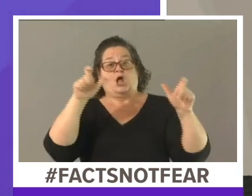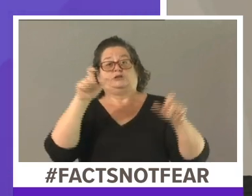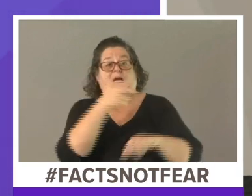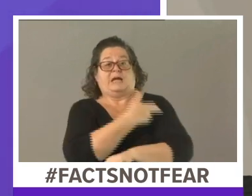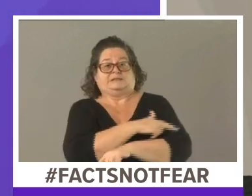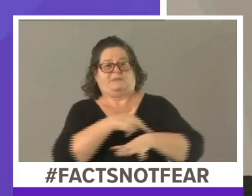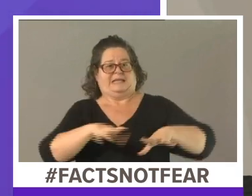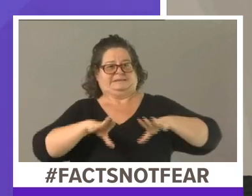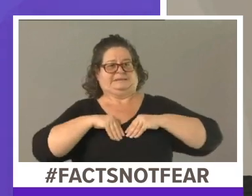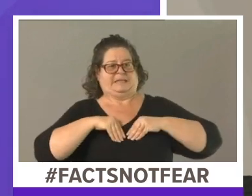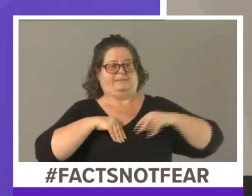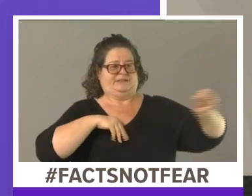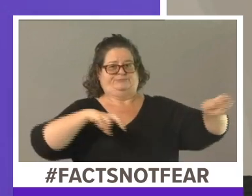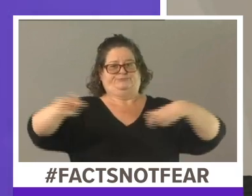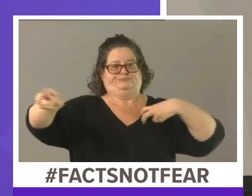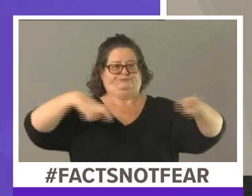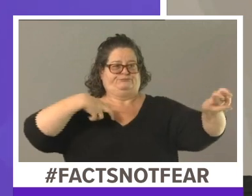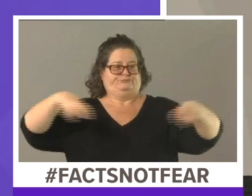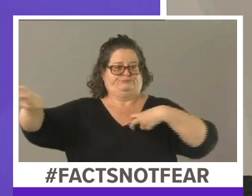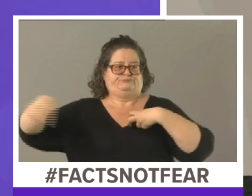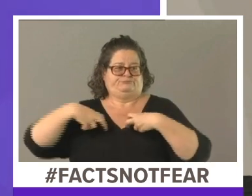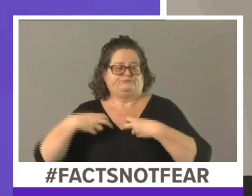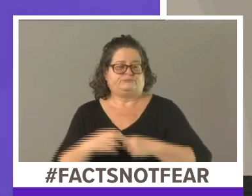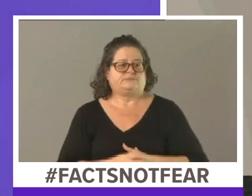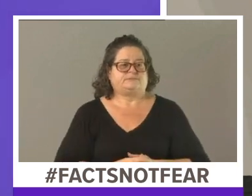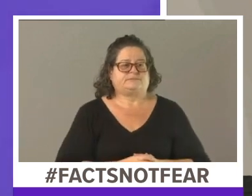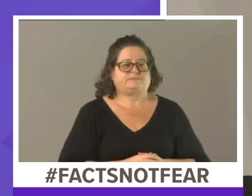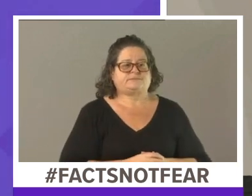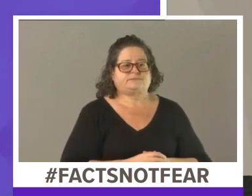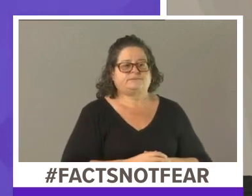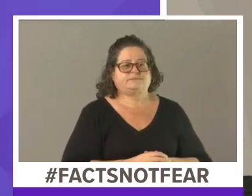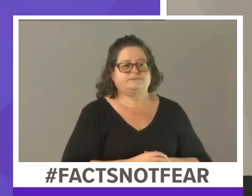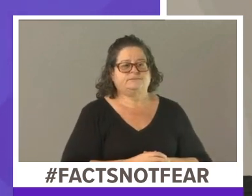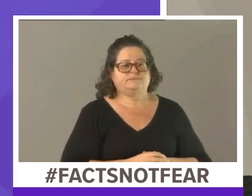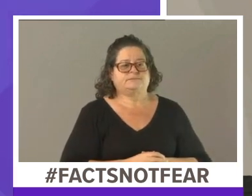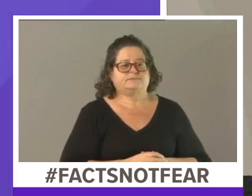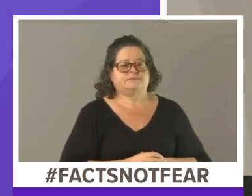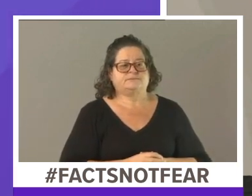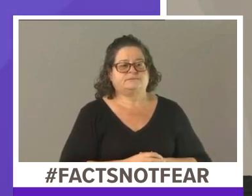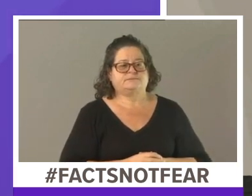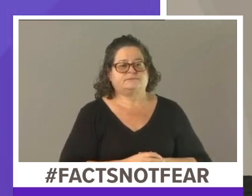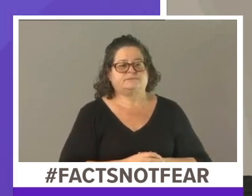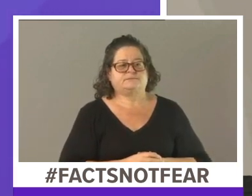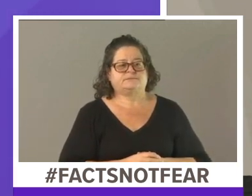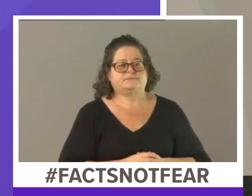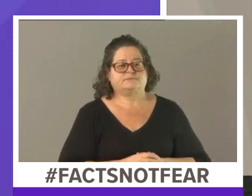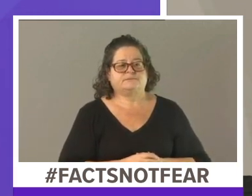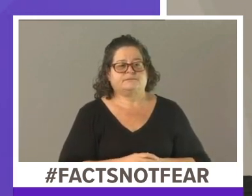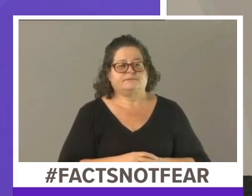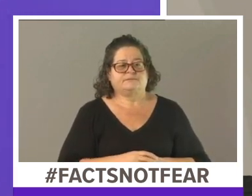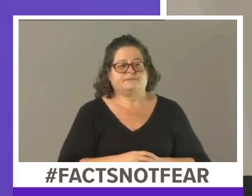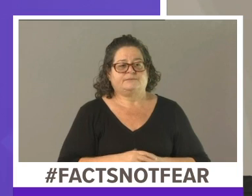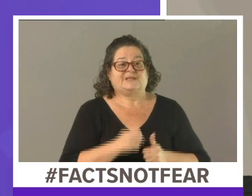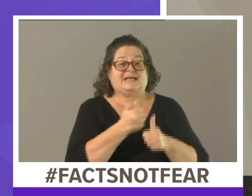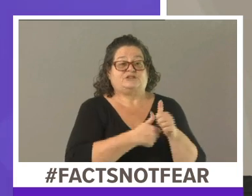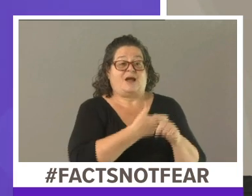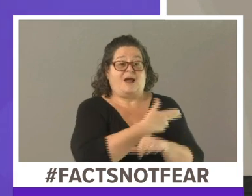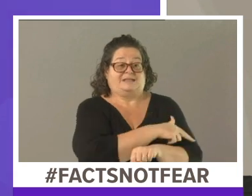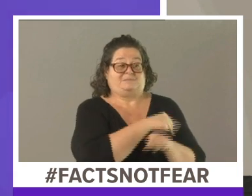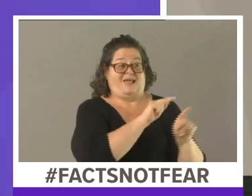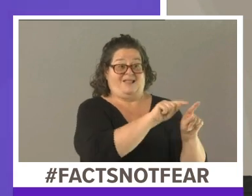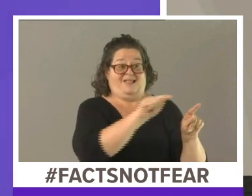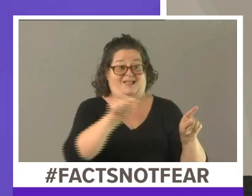So staffing, we've already made the decisions. They've been granted to each of the health systems who applied. A total of